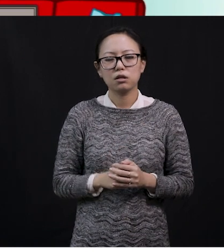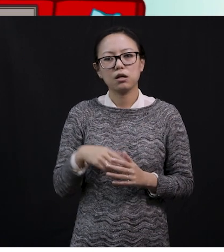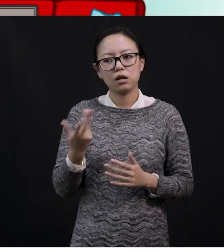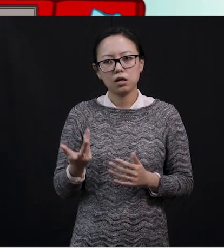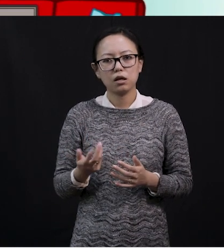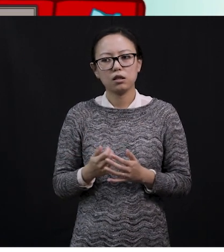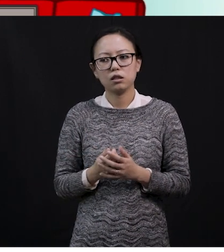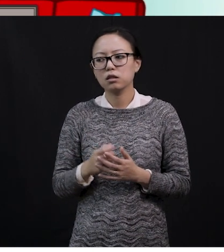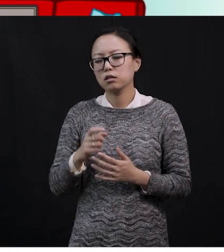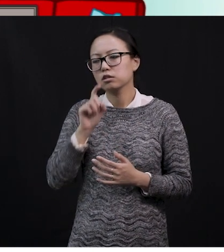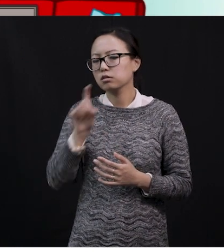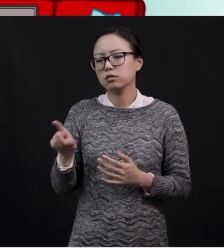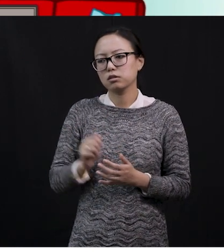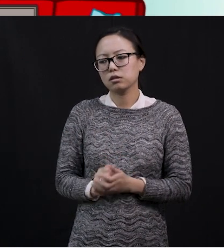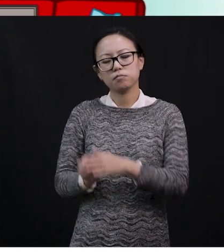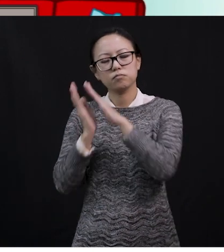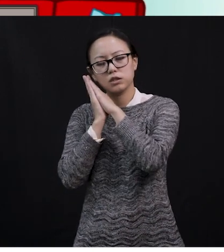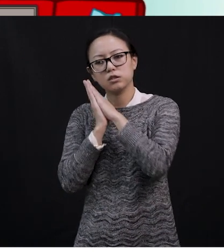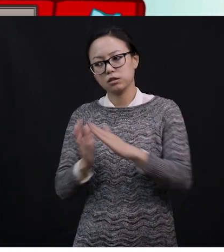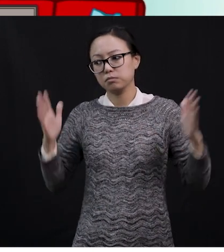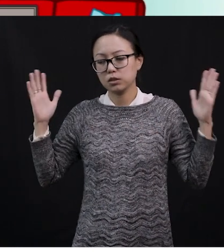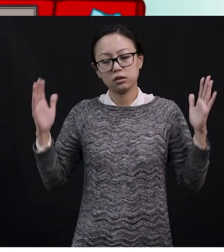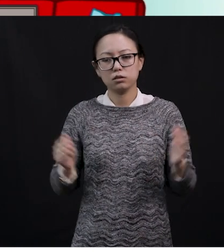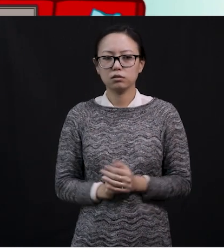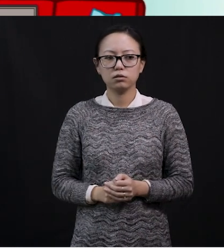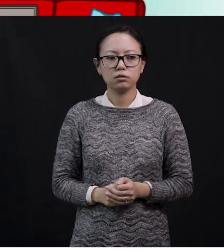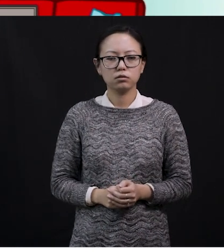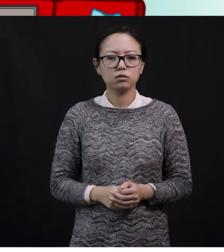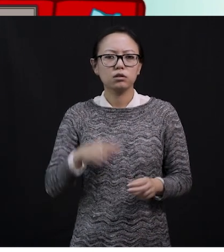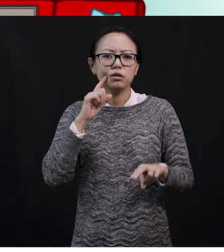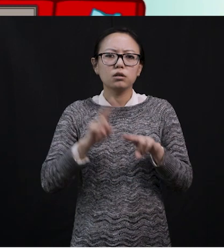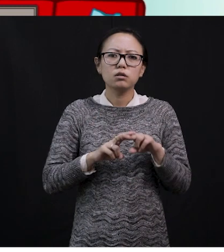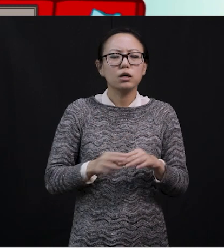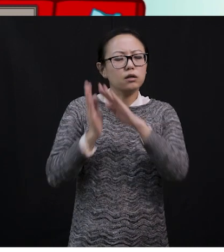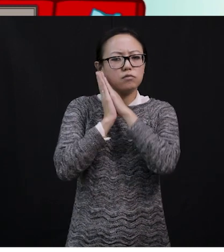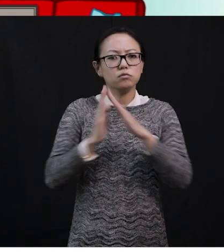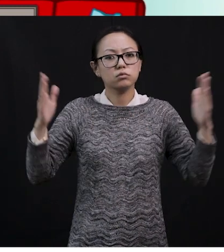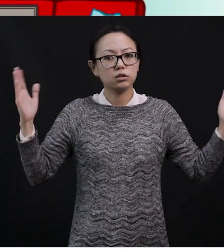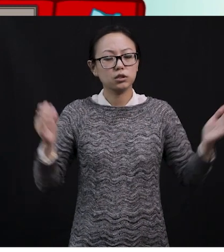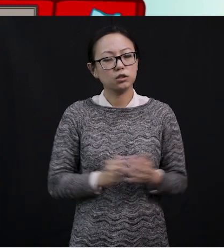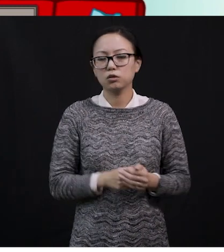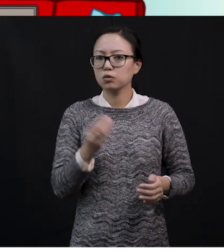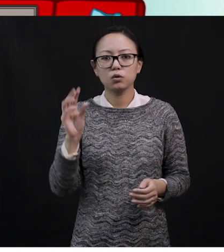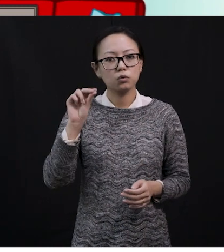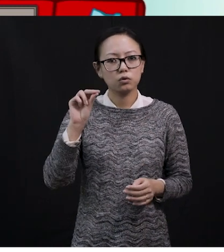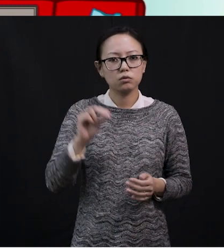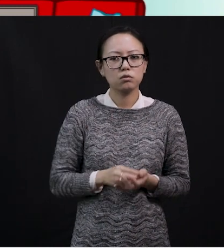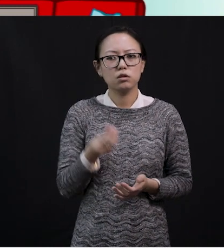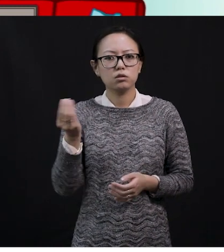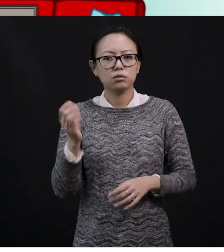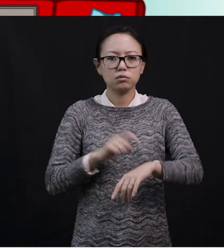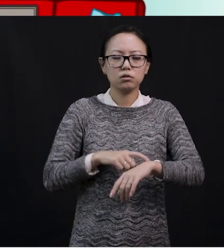down, and also suggested that he must get plenty of sleep, because if we are not getting plenty of sleep, sometimes we become